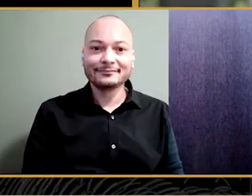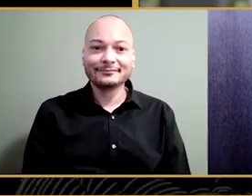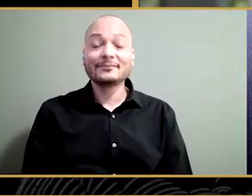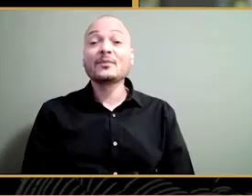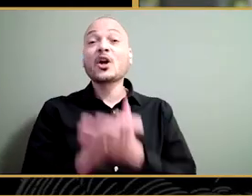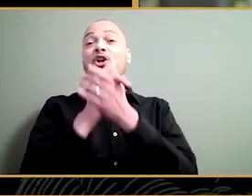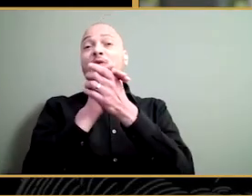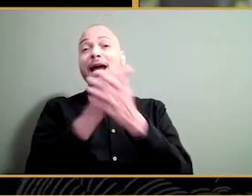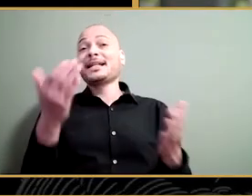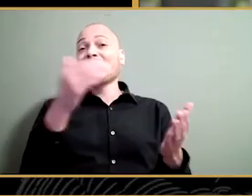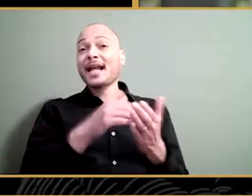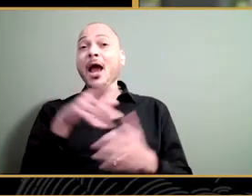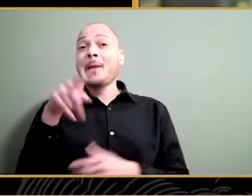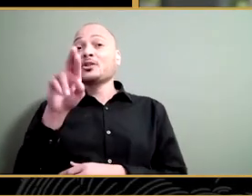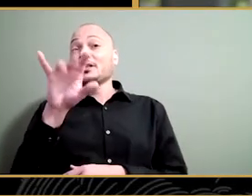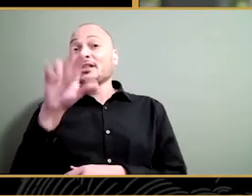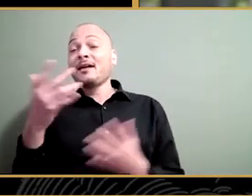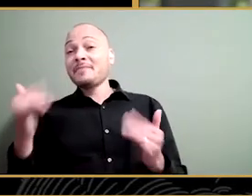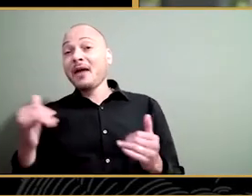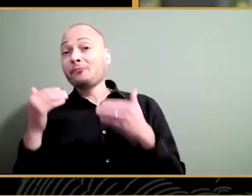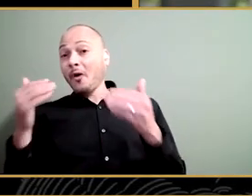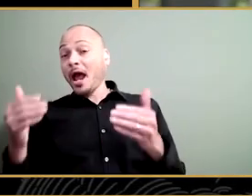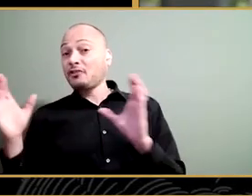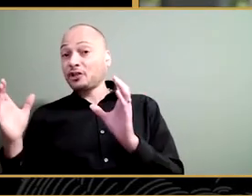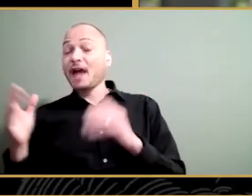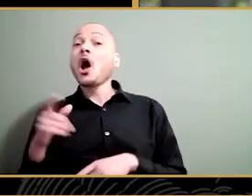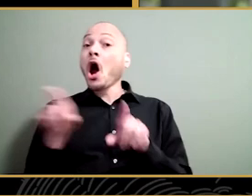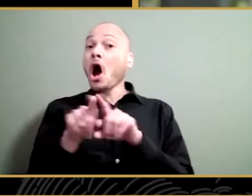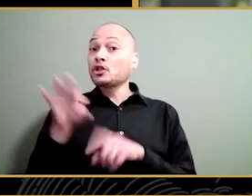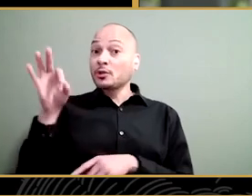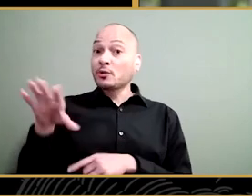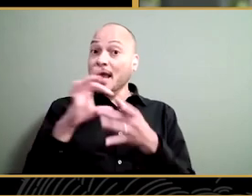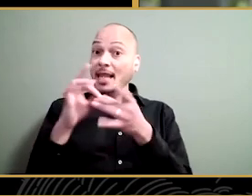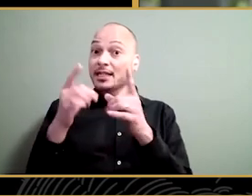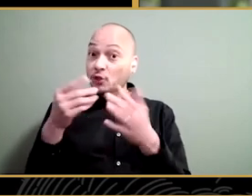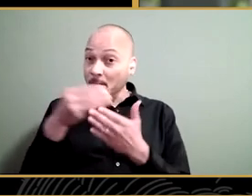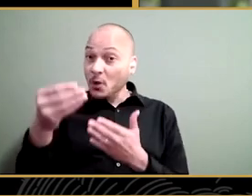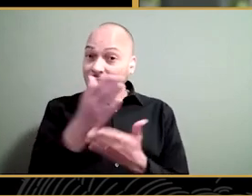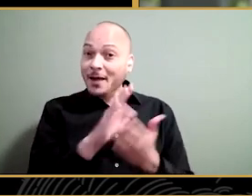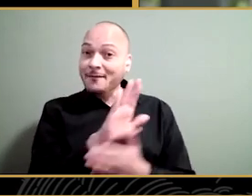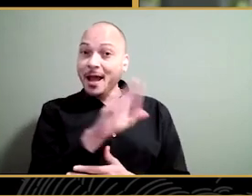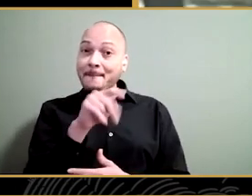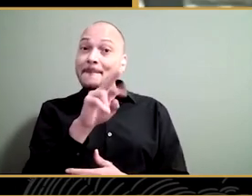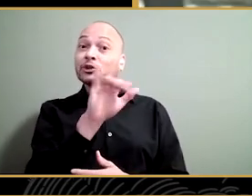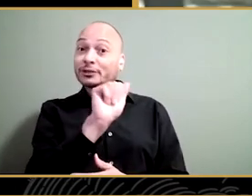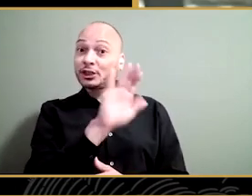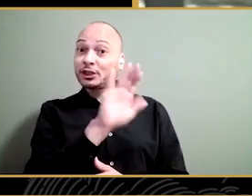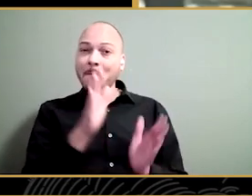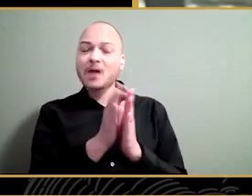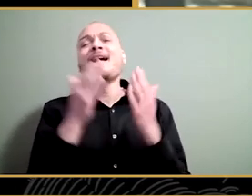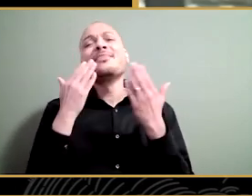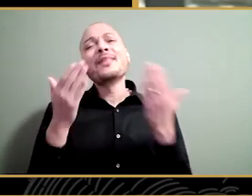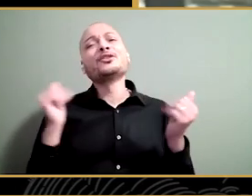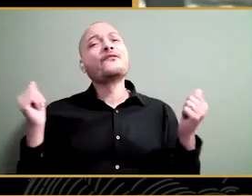Congratulations again, Patricia. Now let's head to the chat. We'll also be dropping links to purchase some of Patricia's books. Thank you